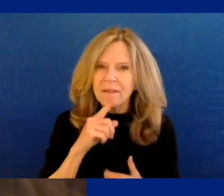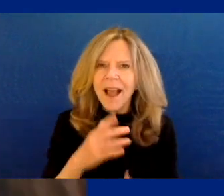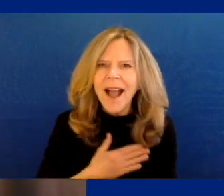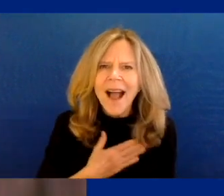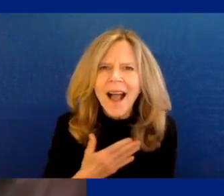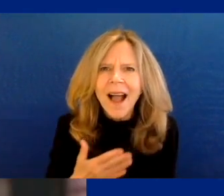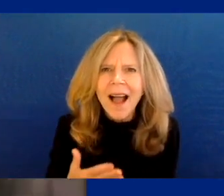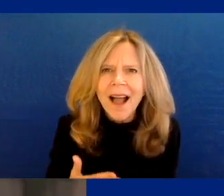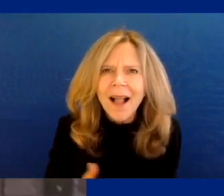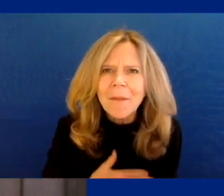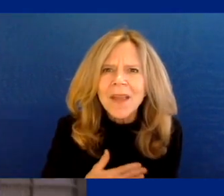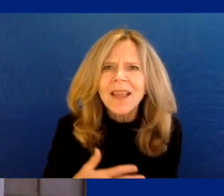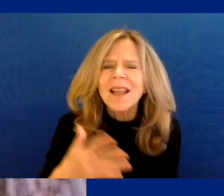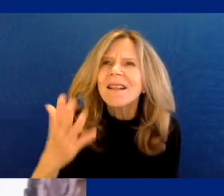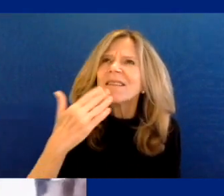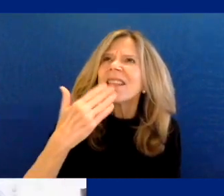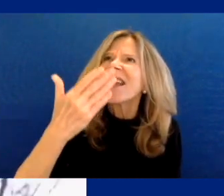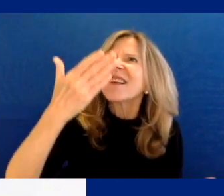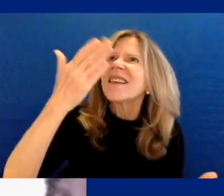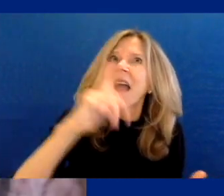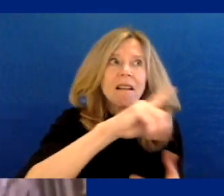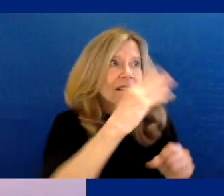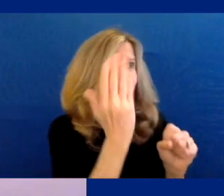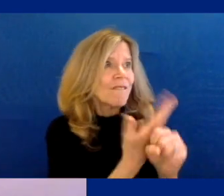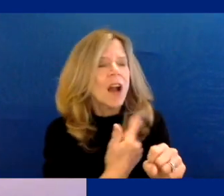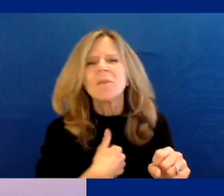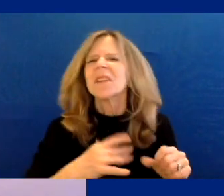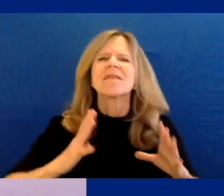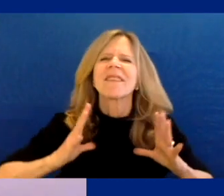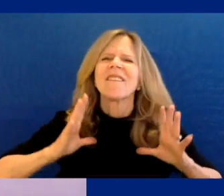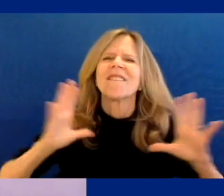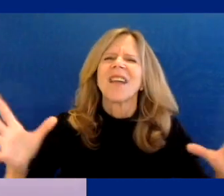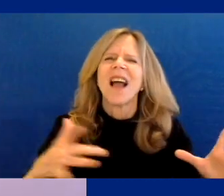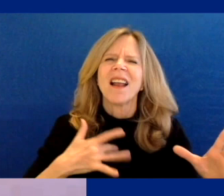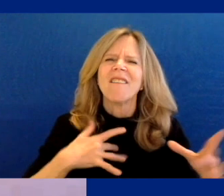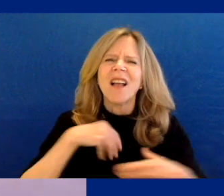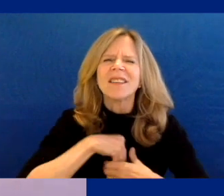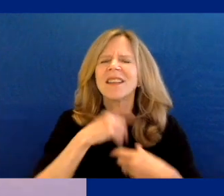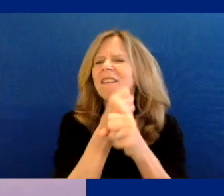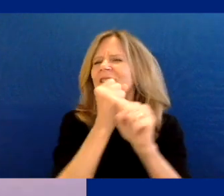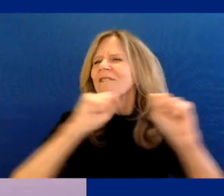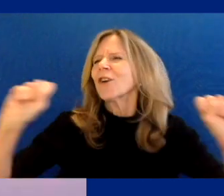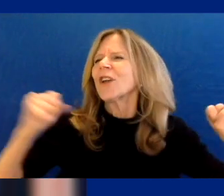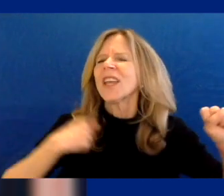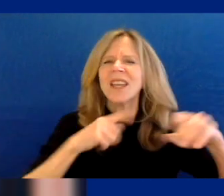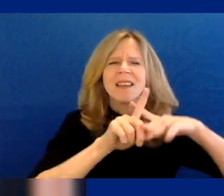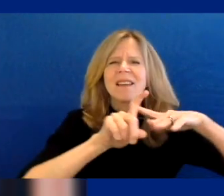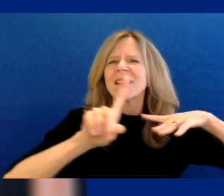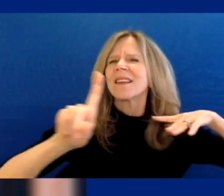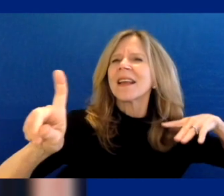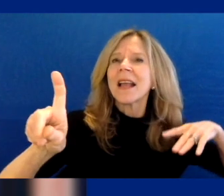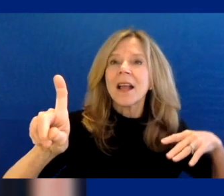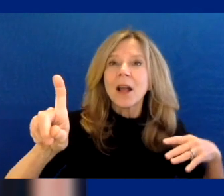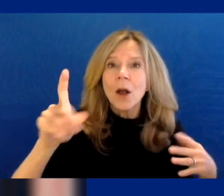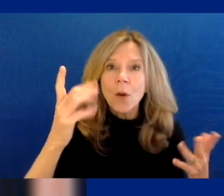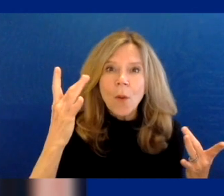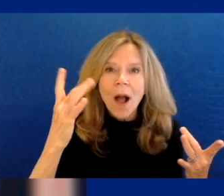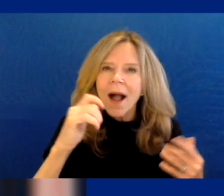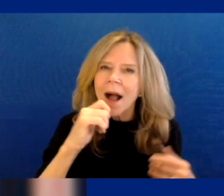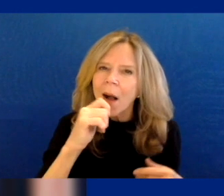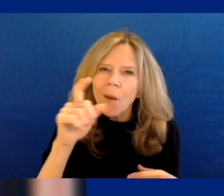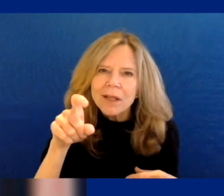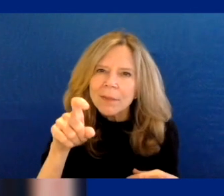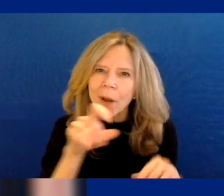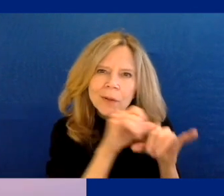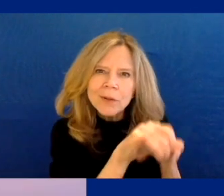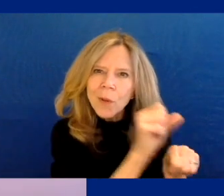I was like, thank God, they fired me. Like, I felt like shackles fell off my body when I walked out. It was because I wasn't supposed to be